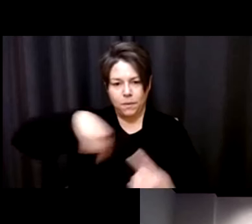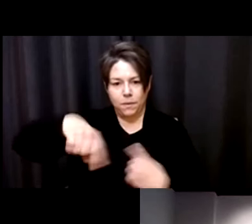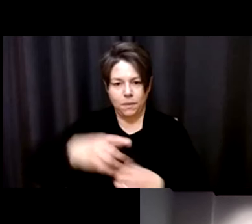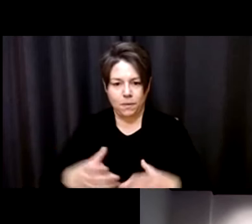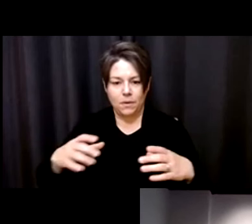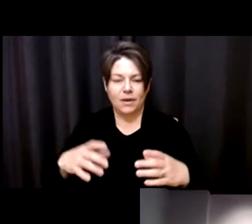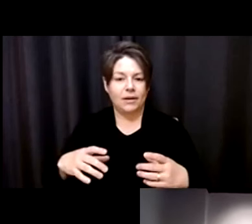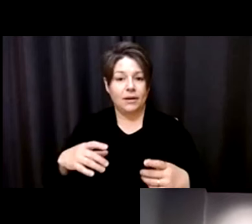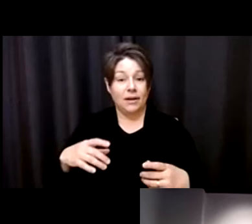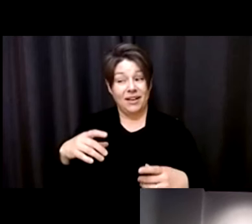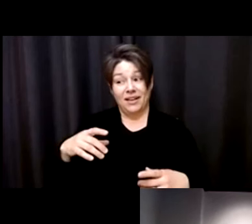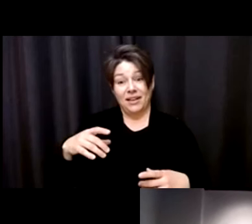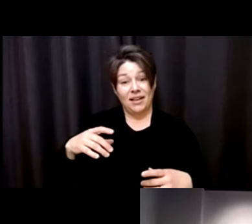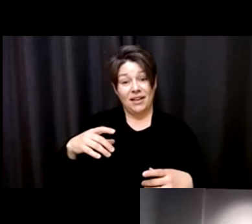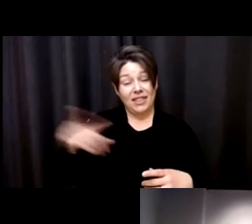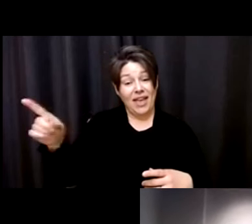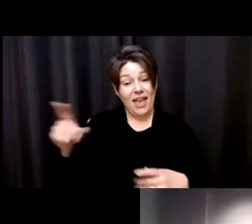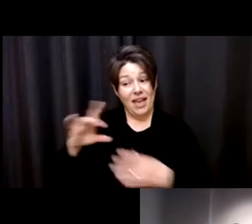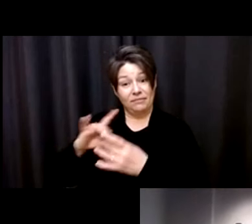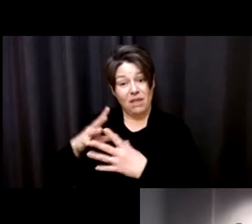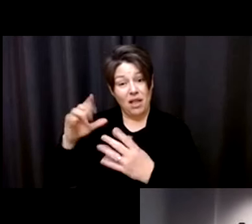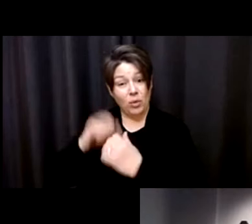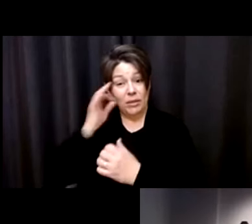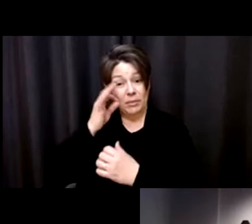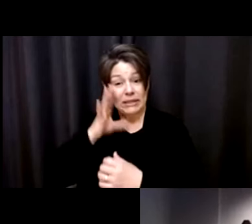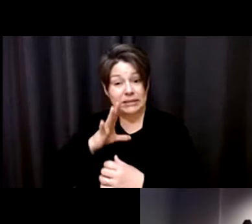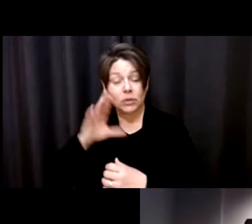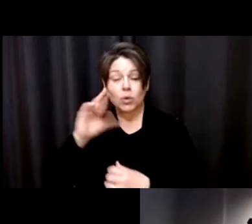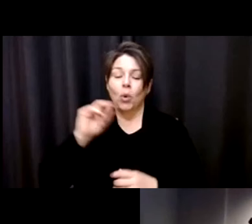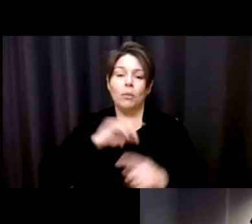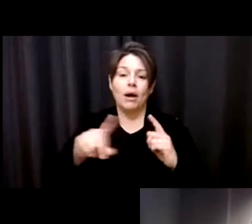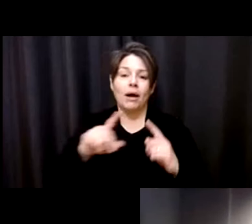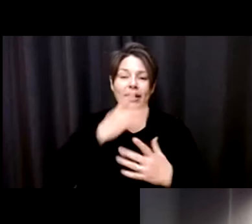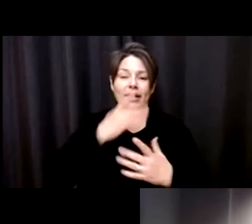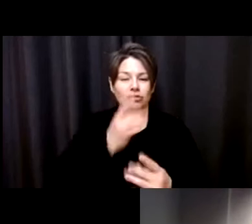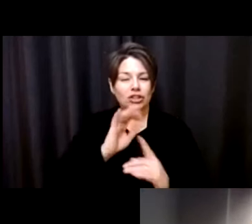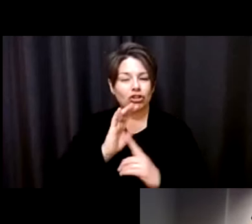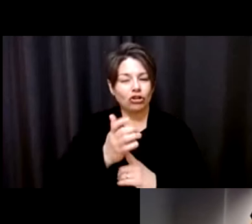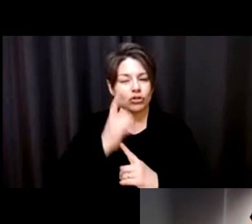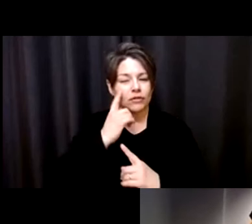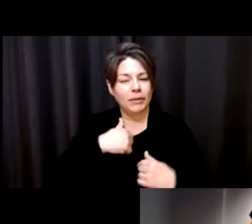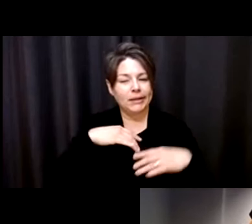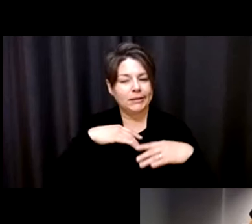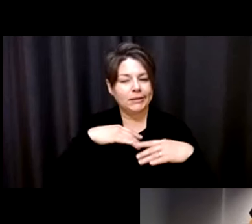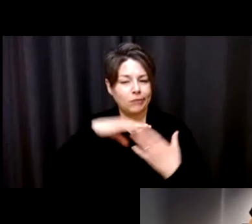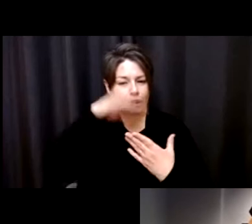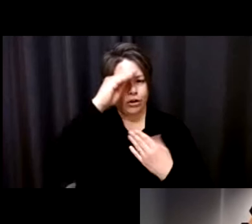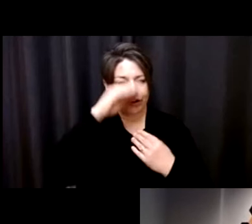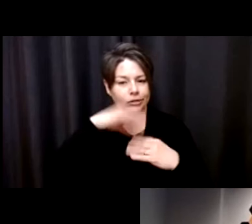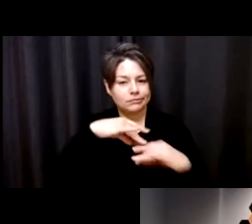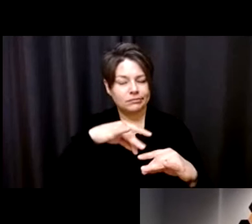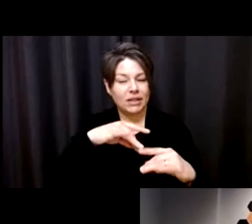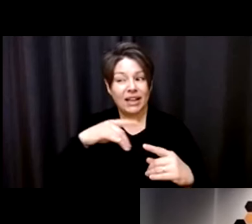they didn't really have a lot to do with bees, but it was another really interesting ancient culture for me to learn about, which they think